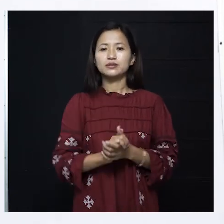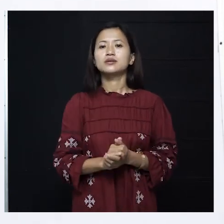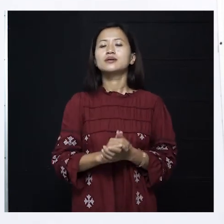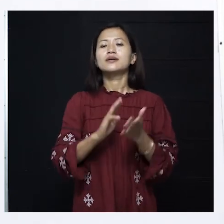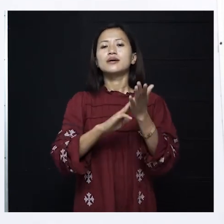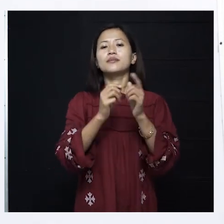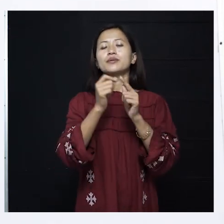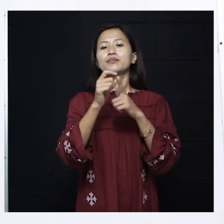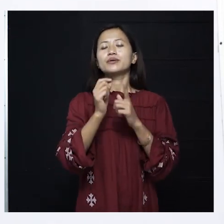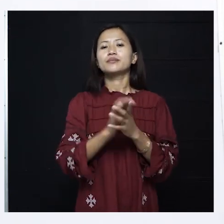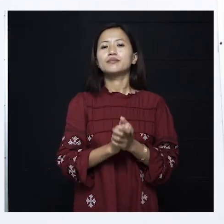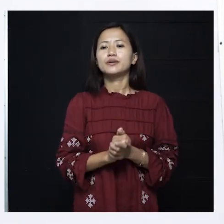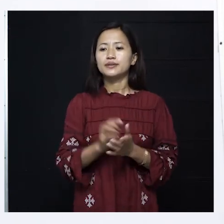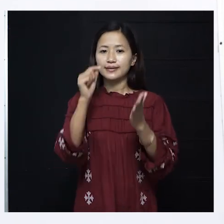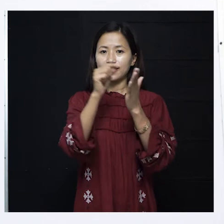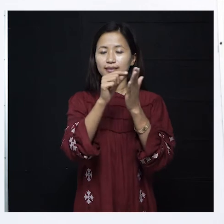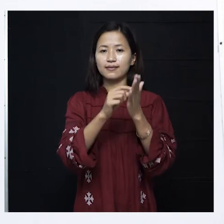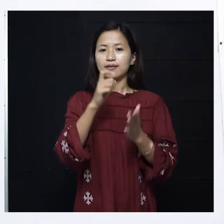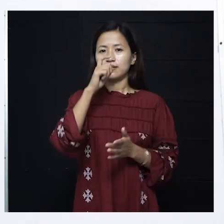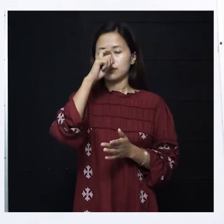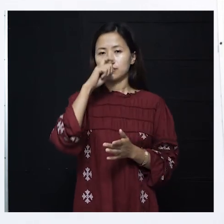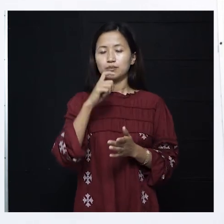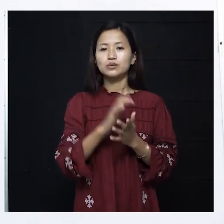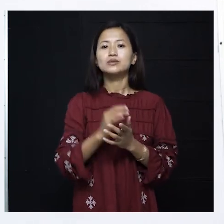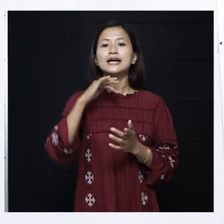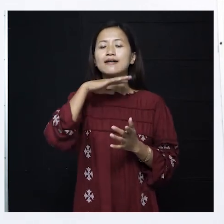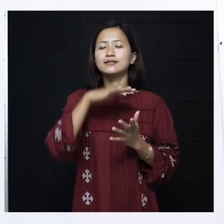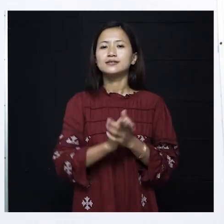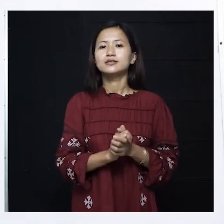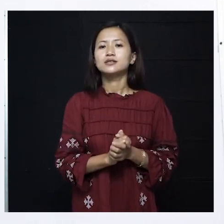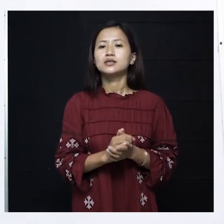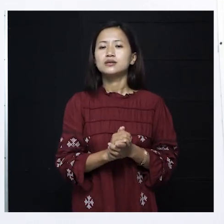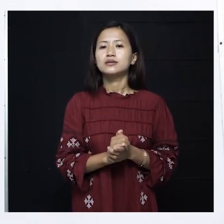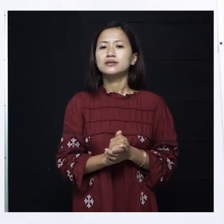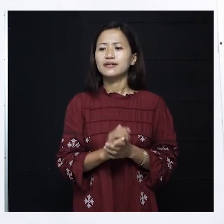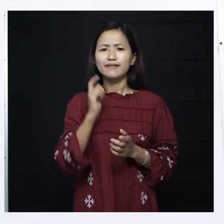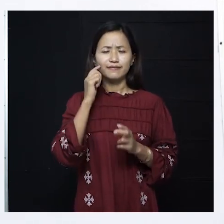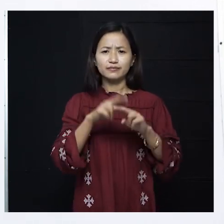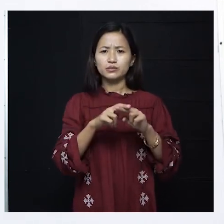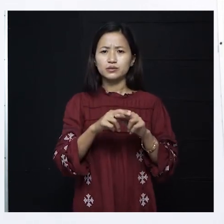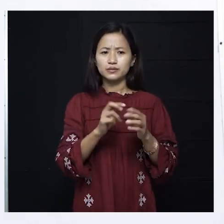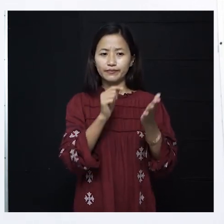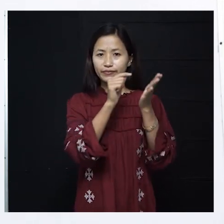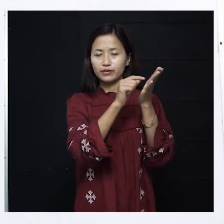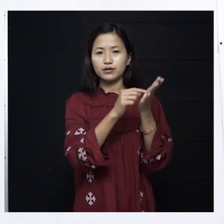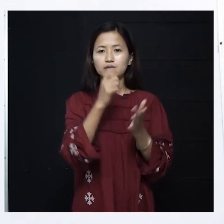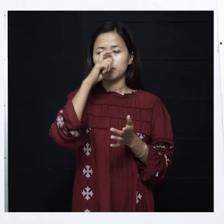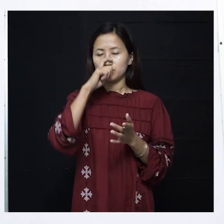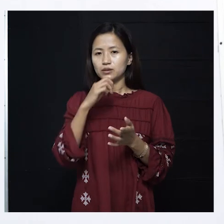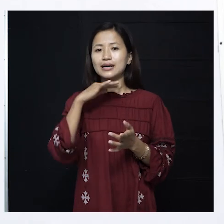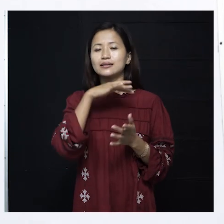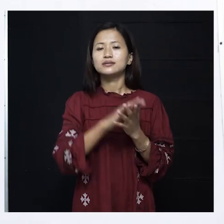map, if the map indicates the blue color, okay, if it is indicating a blue color, that